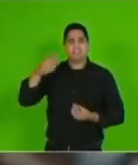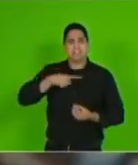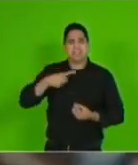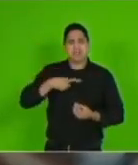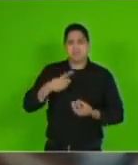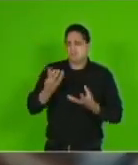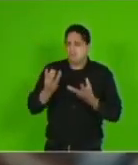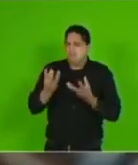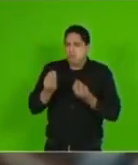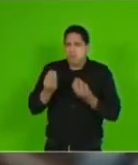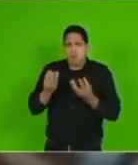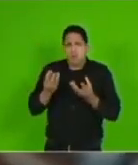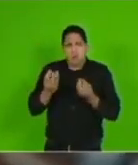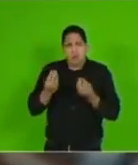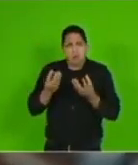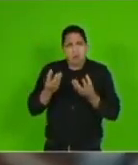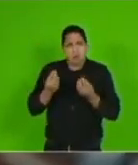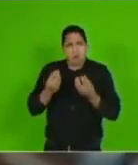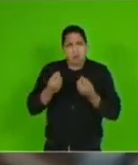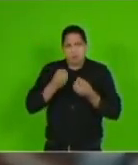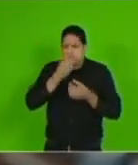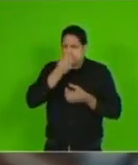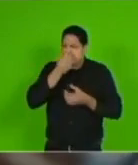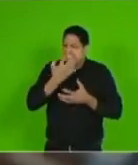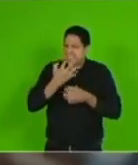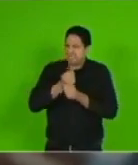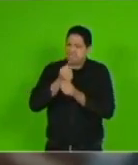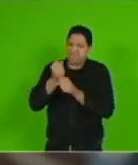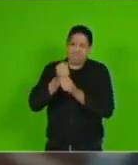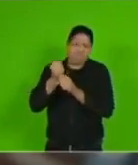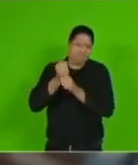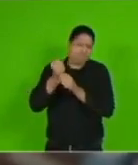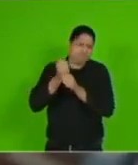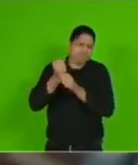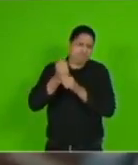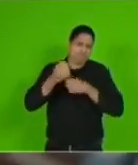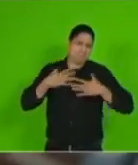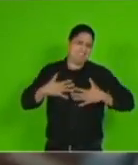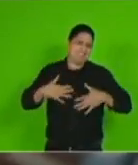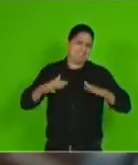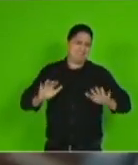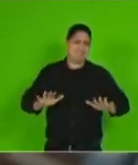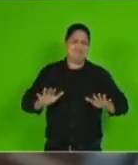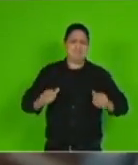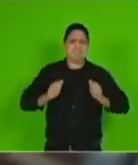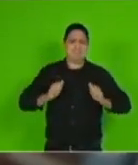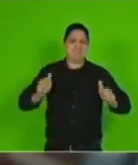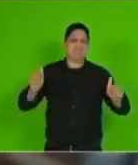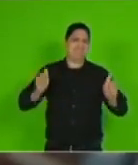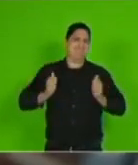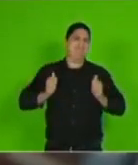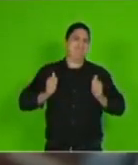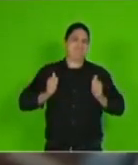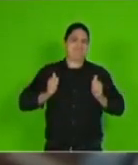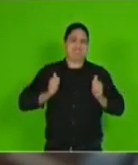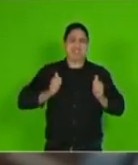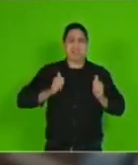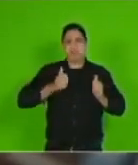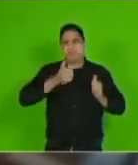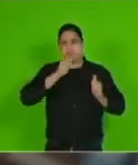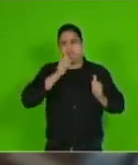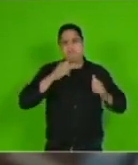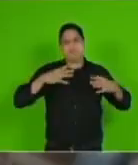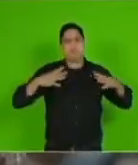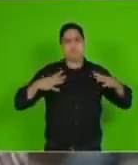goods laid up for many years. Take your ease, eat, drink, and be merry."